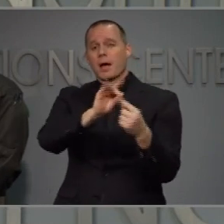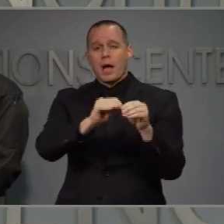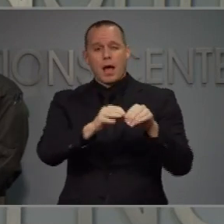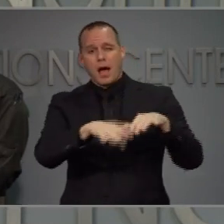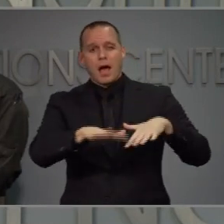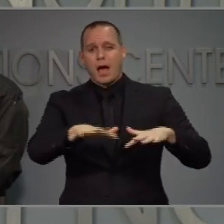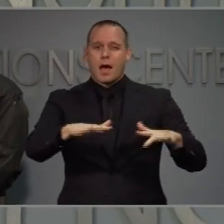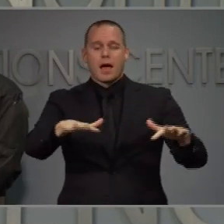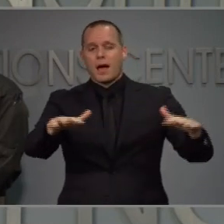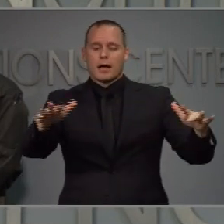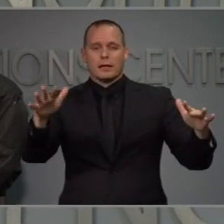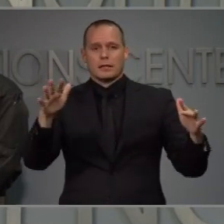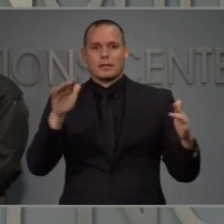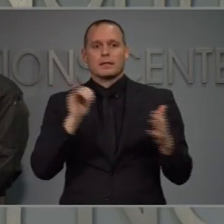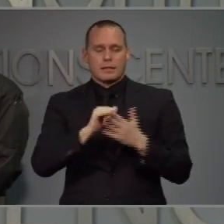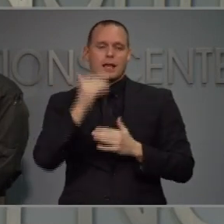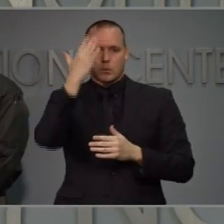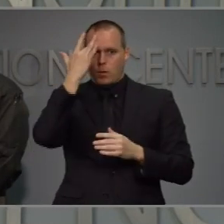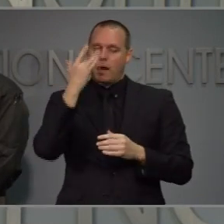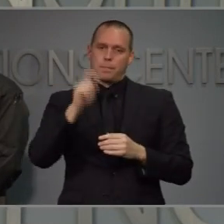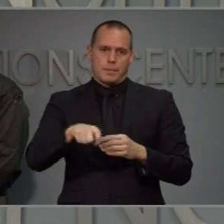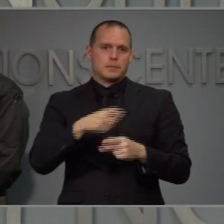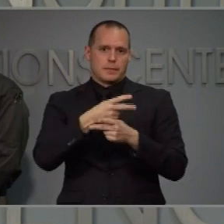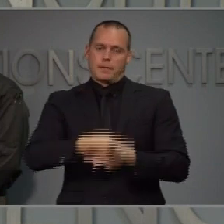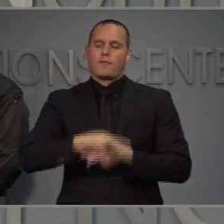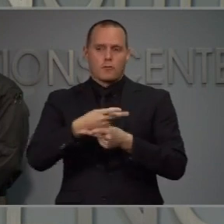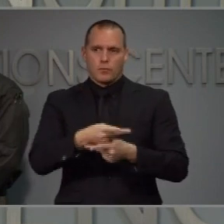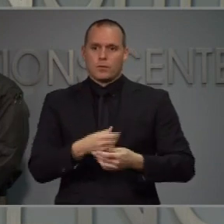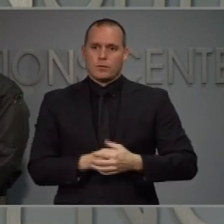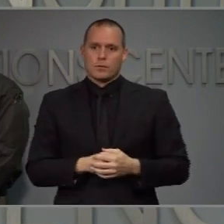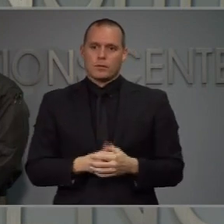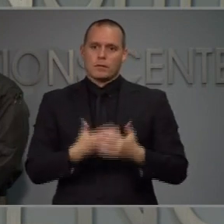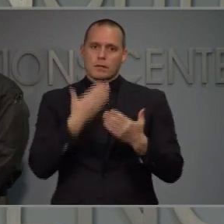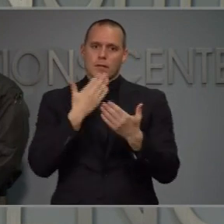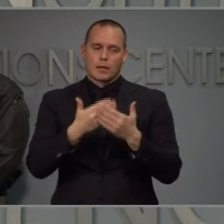careful. Thanks. Next question, please.